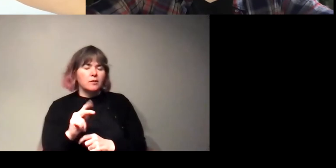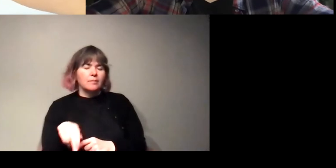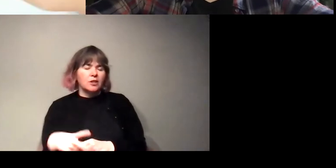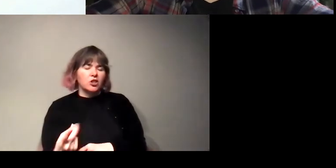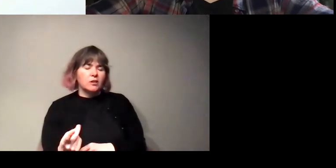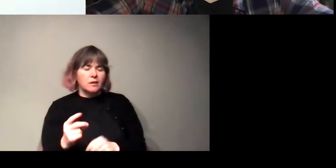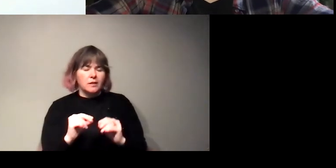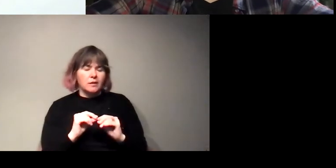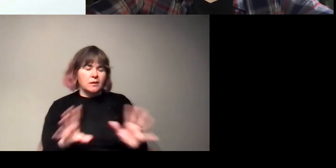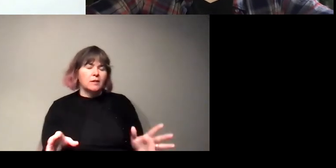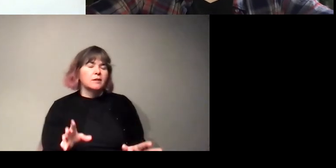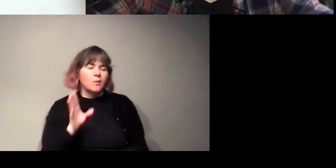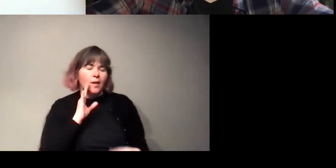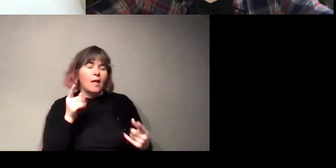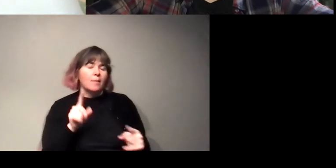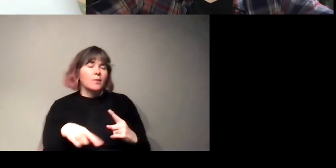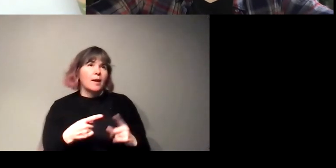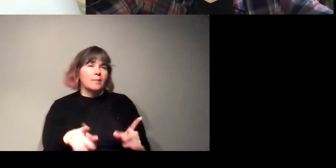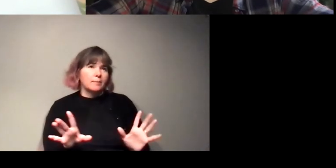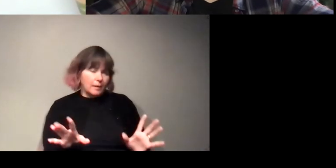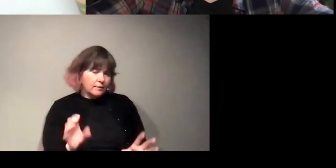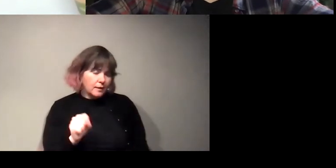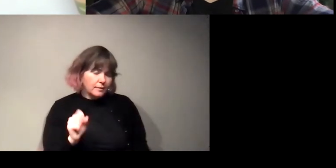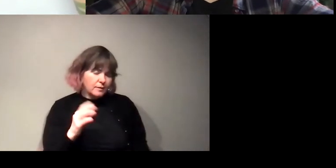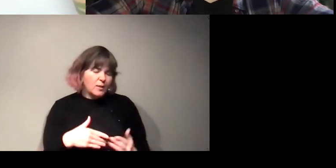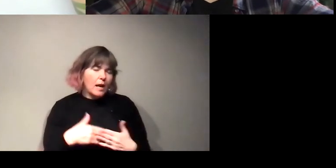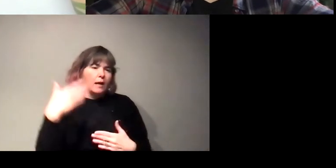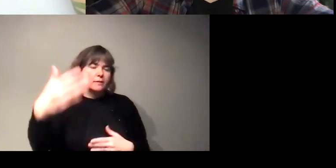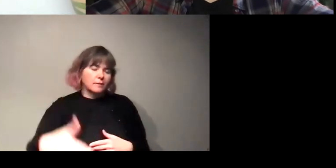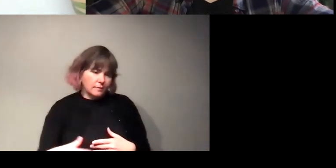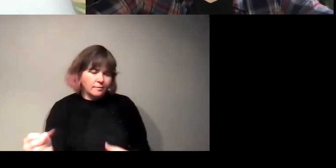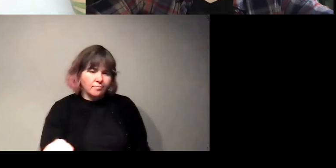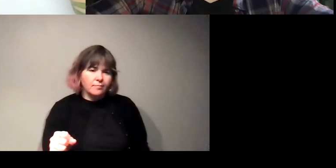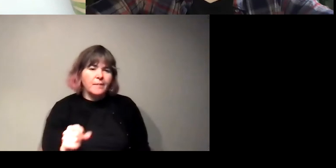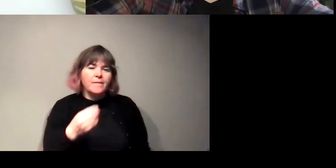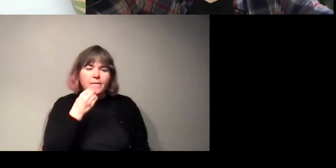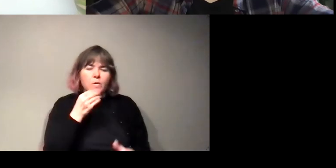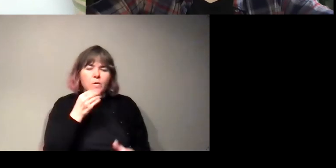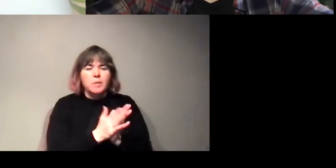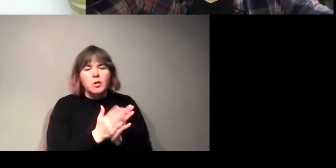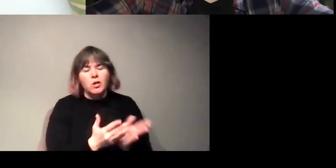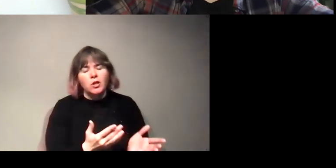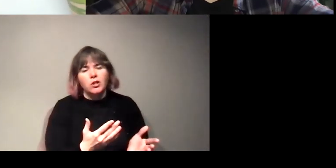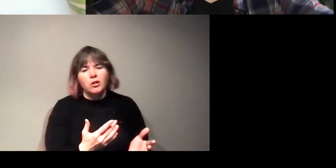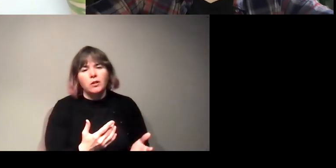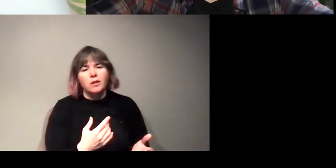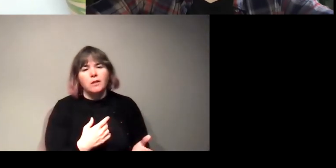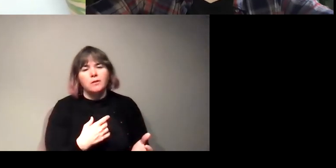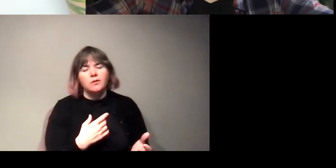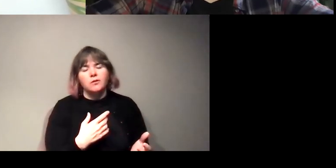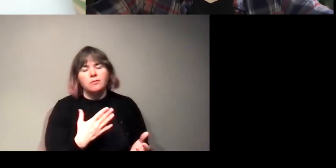happens. Yeah. But yeah, that is what's coming next. The food book was just a